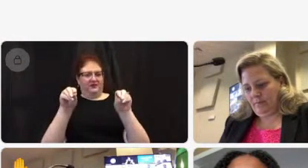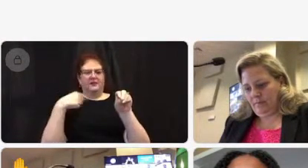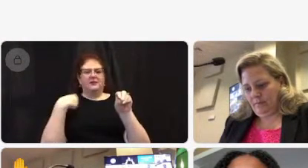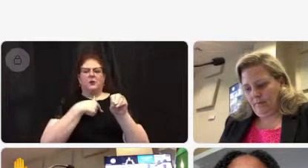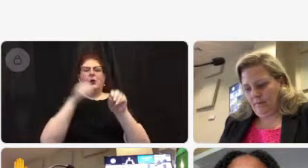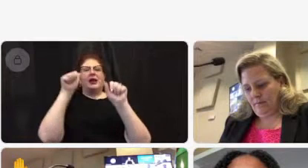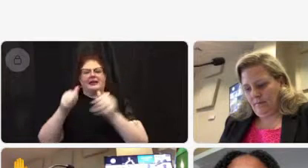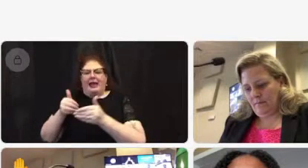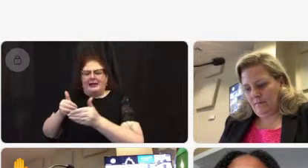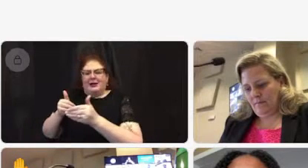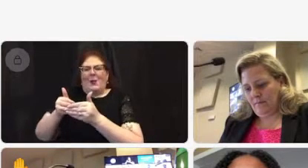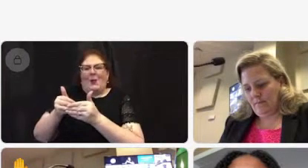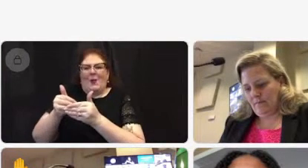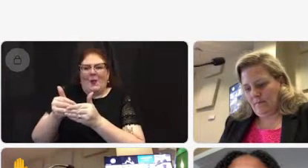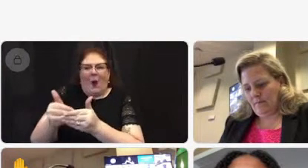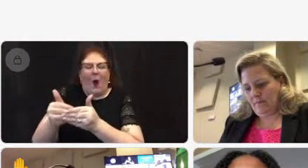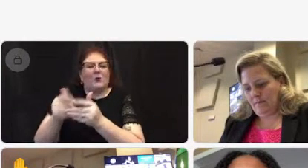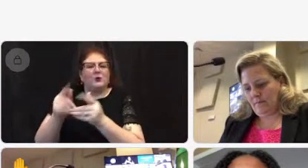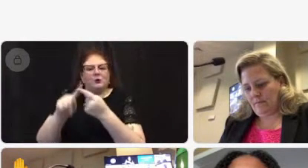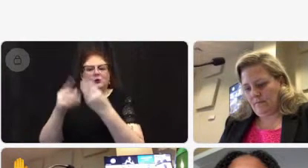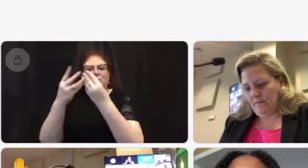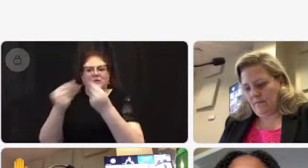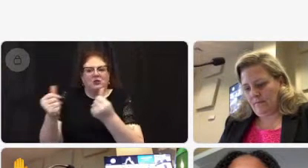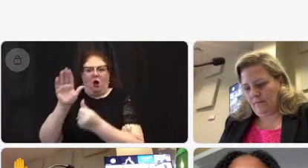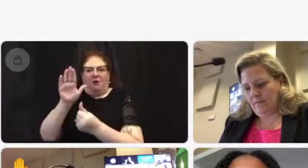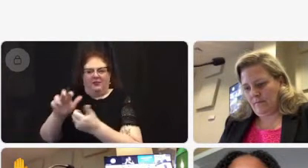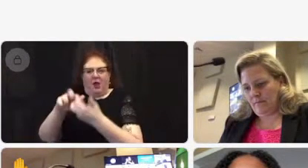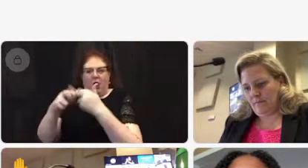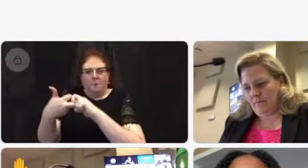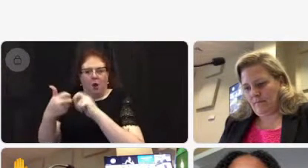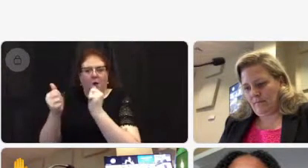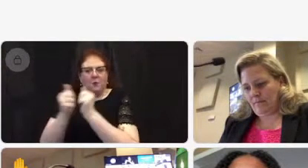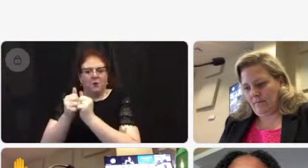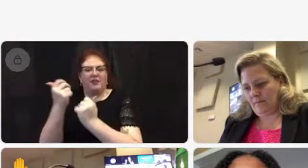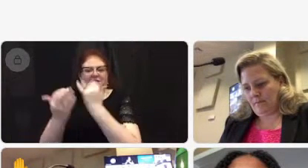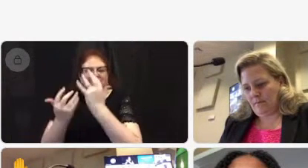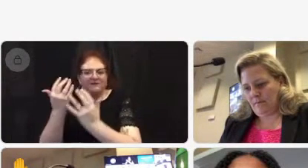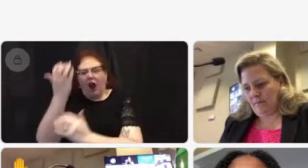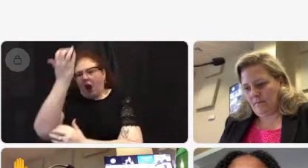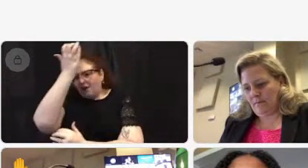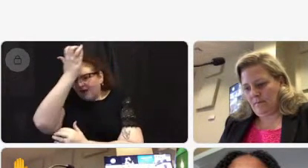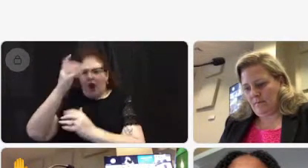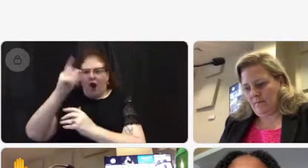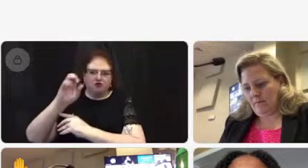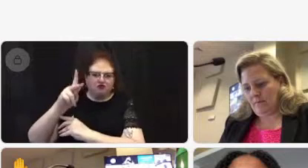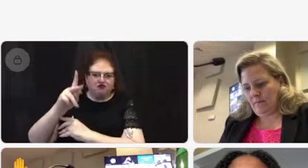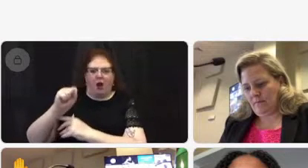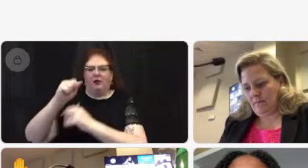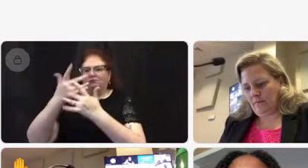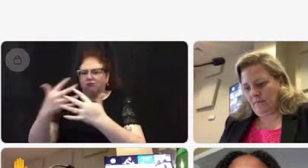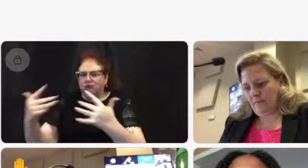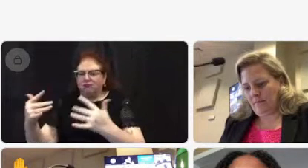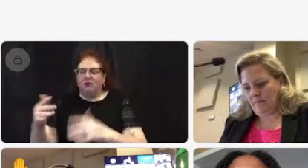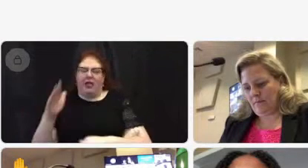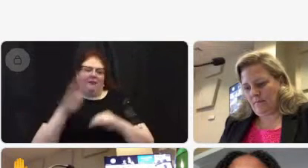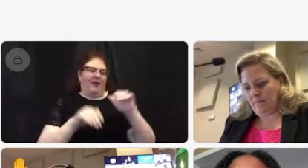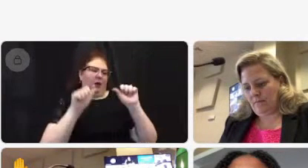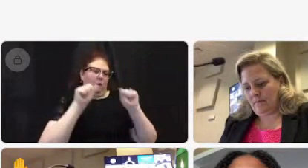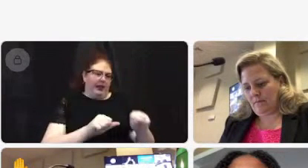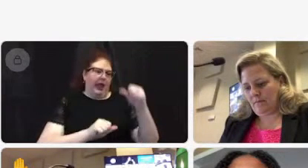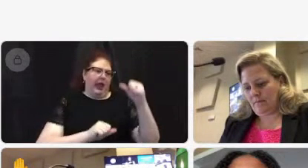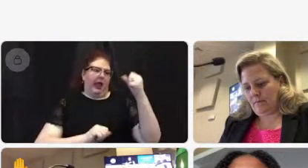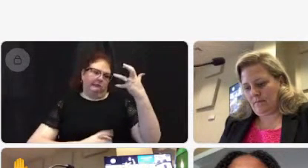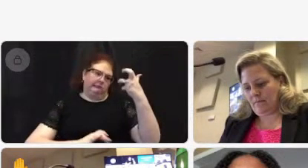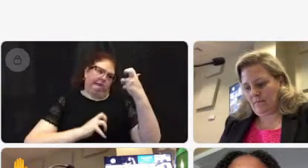will, with the fire apparatuses, than we can get to a resolution with $1 billion worth of infrastructure projects. So I want to